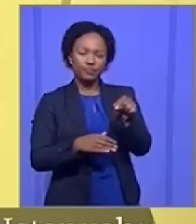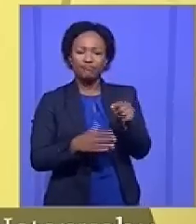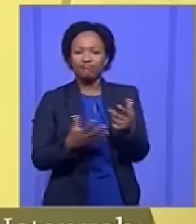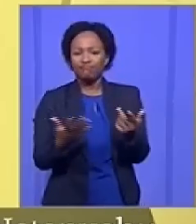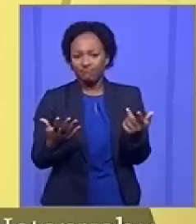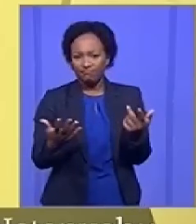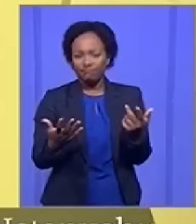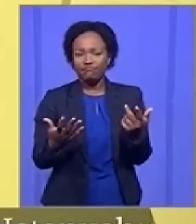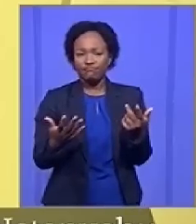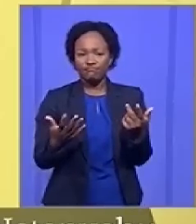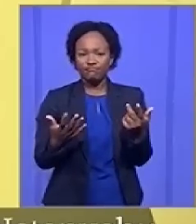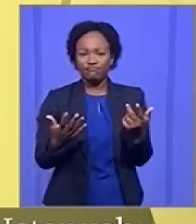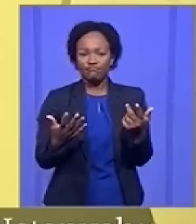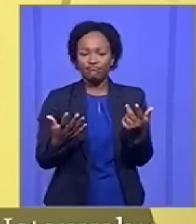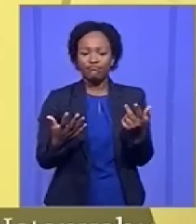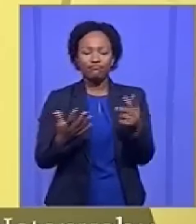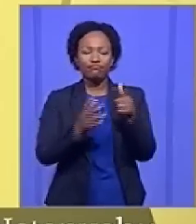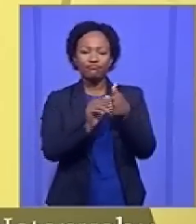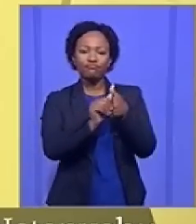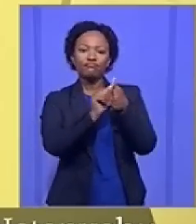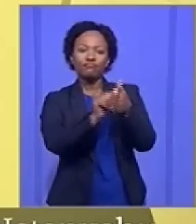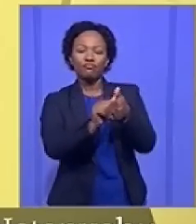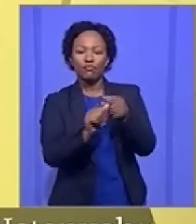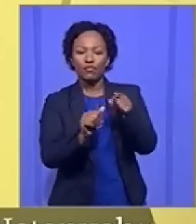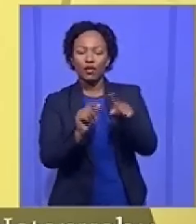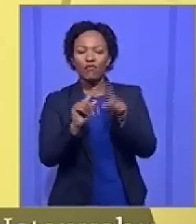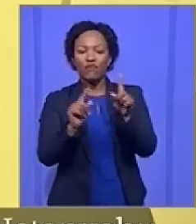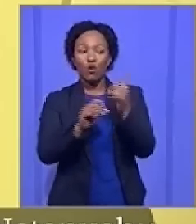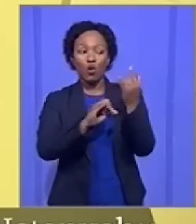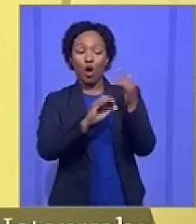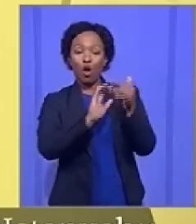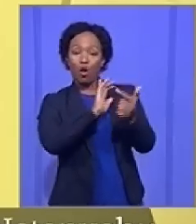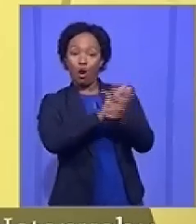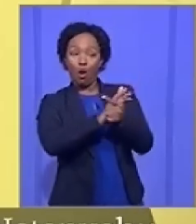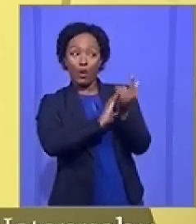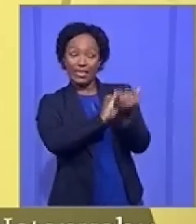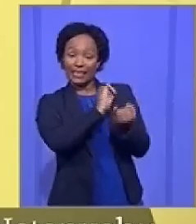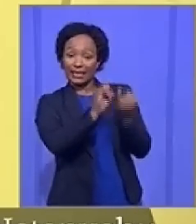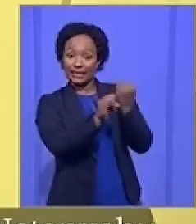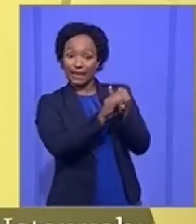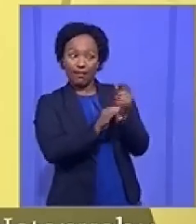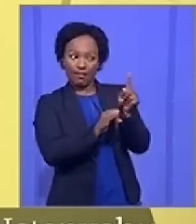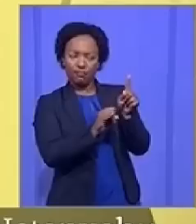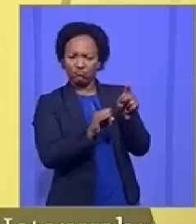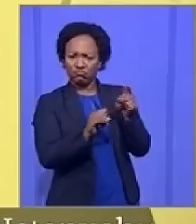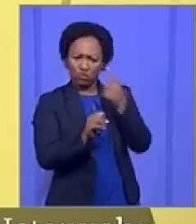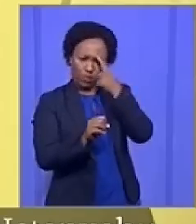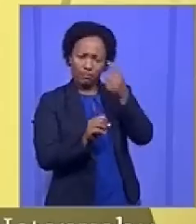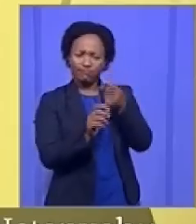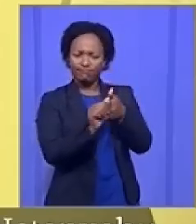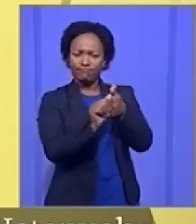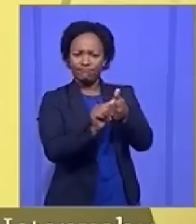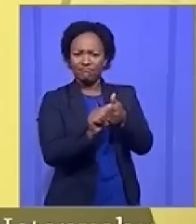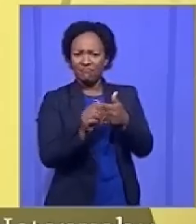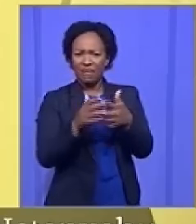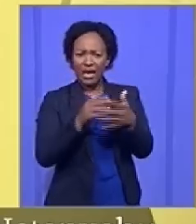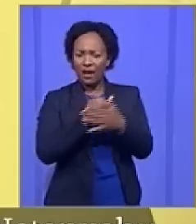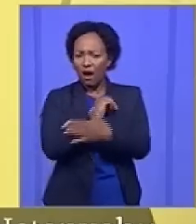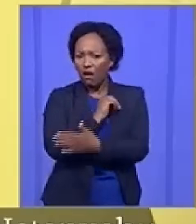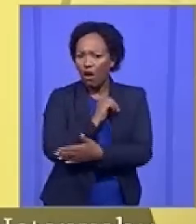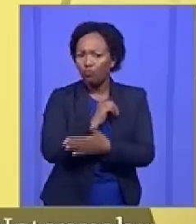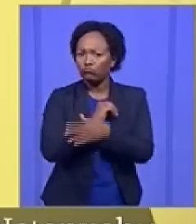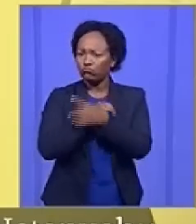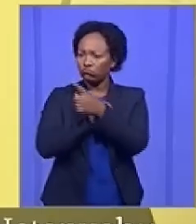in the adherence to the principles of international law, and we do believe that no country or